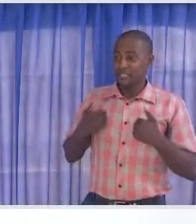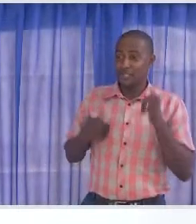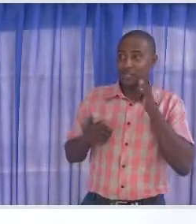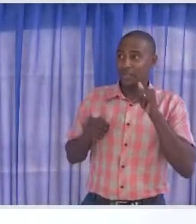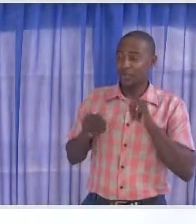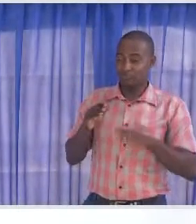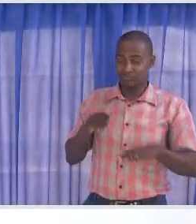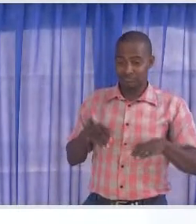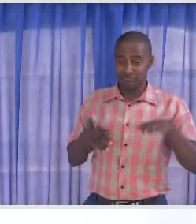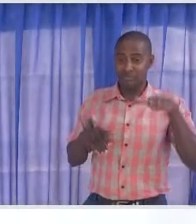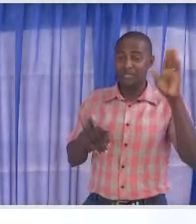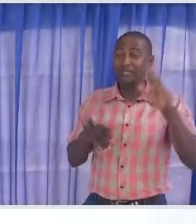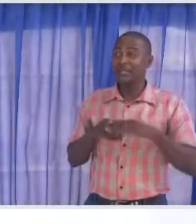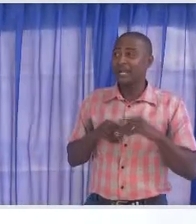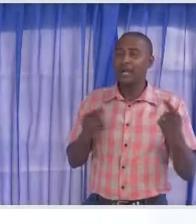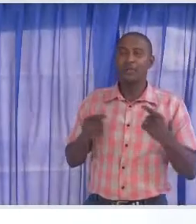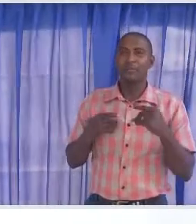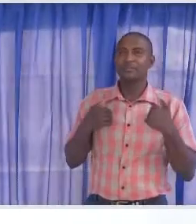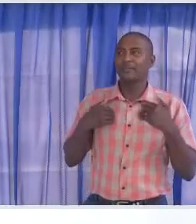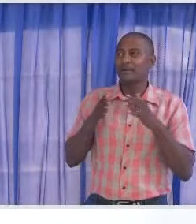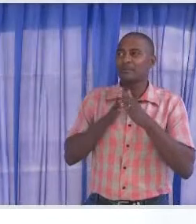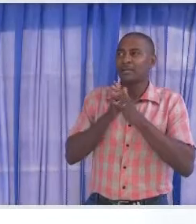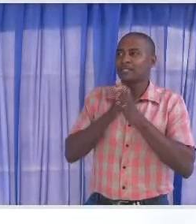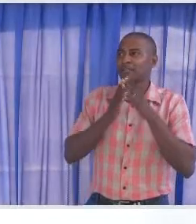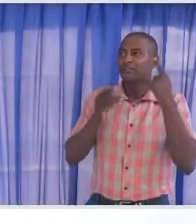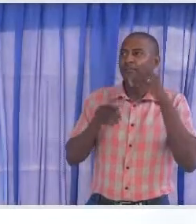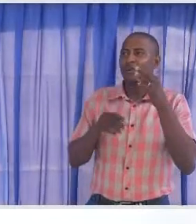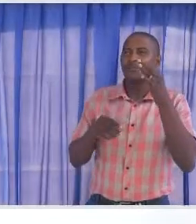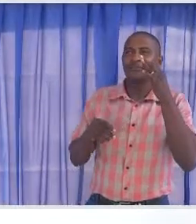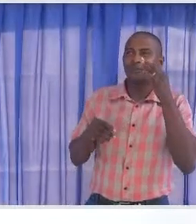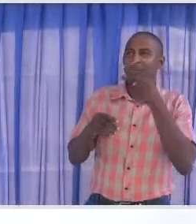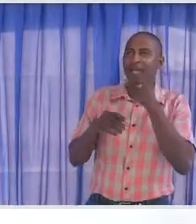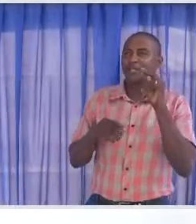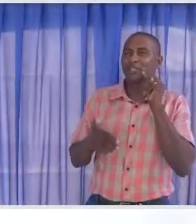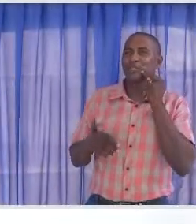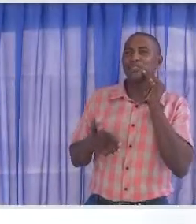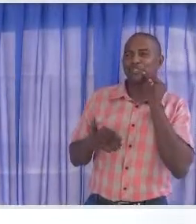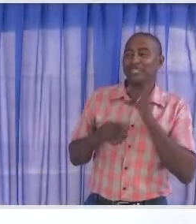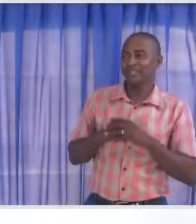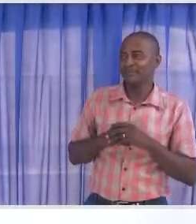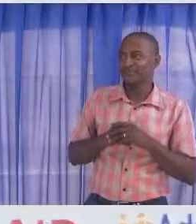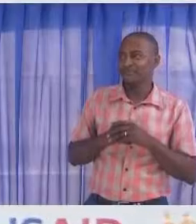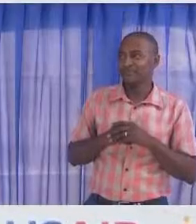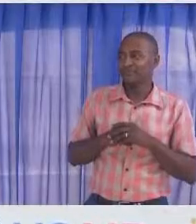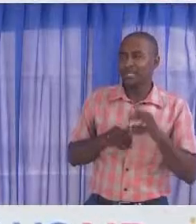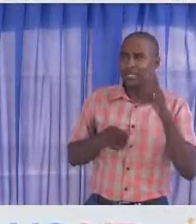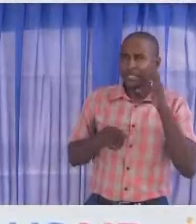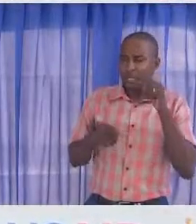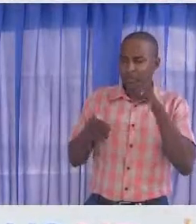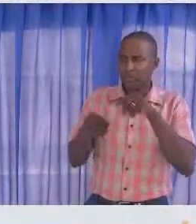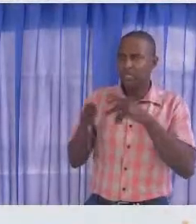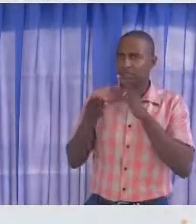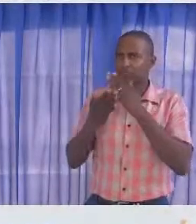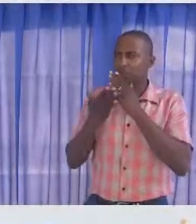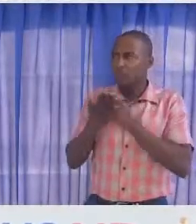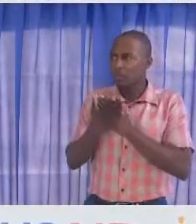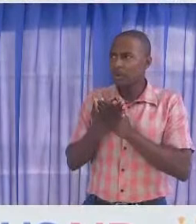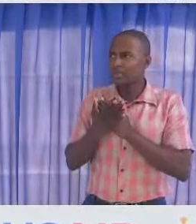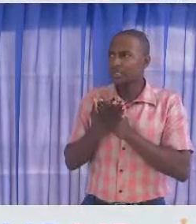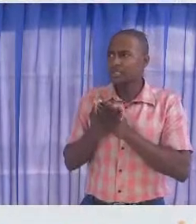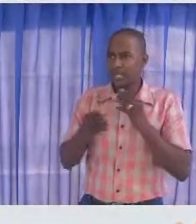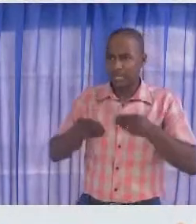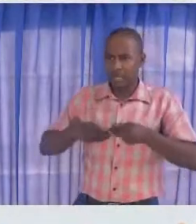up, I always have a passion for food and nutrition. Hearing about this course offered here at